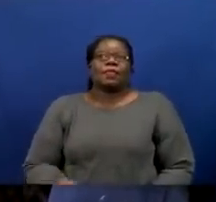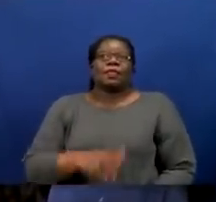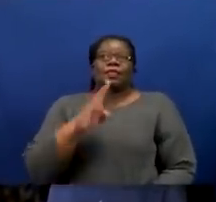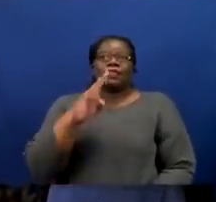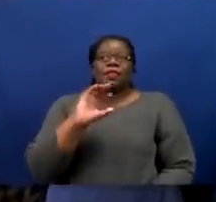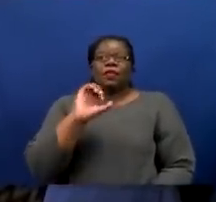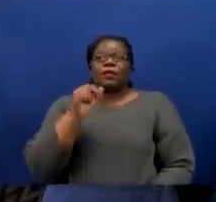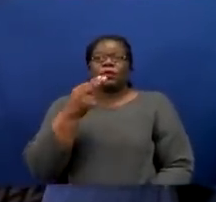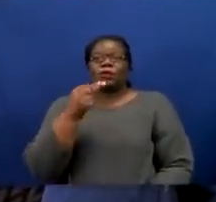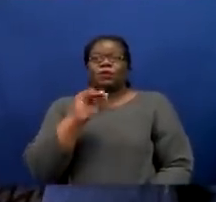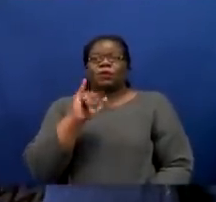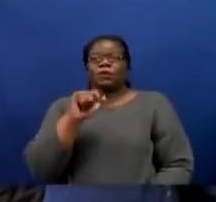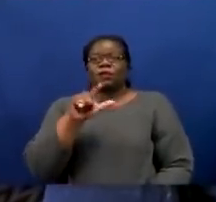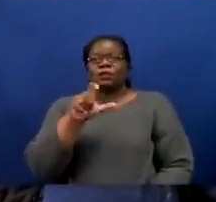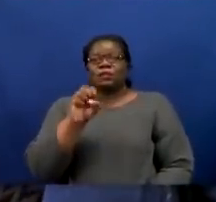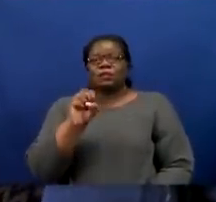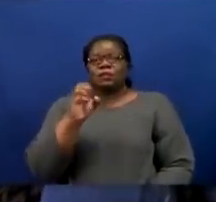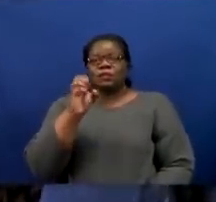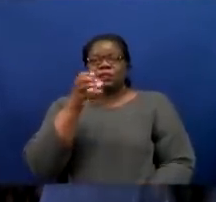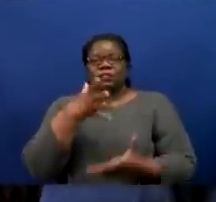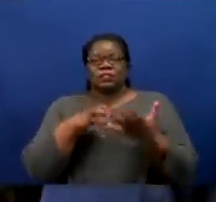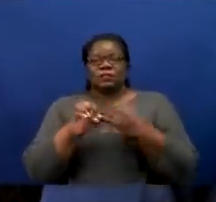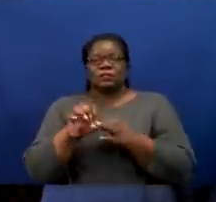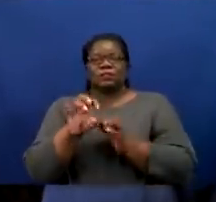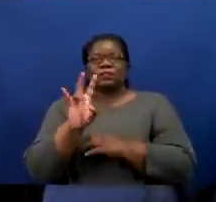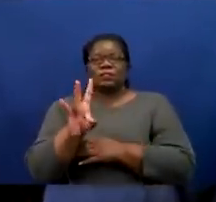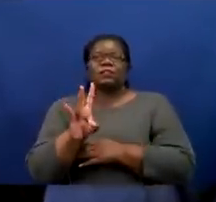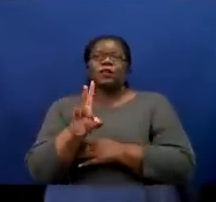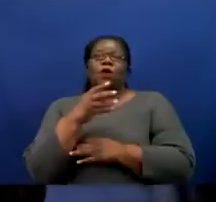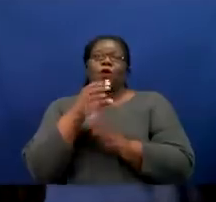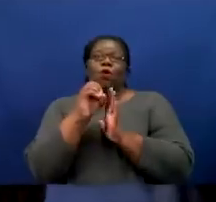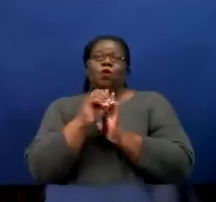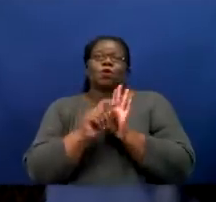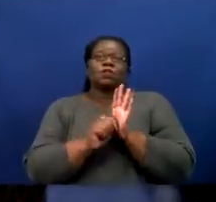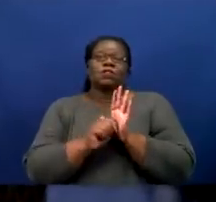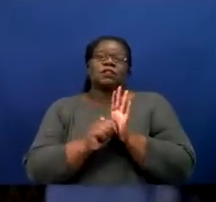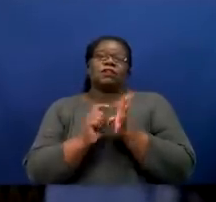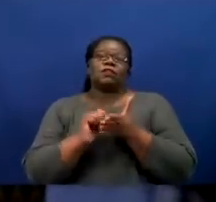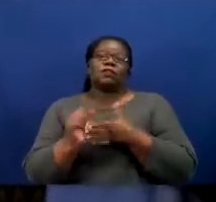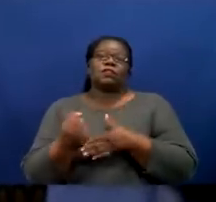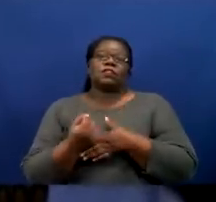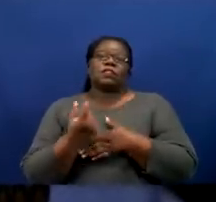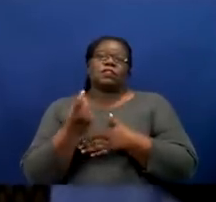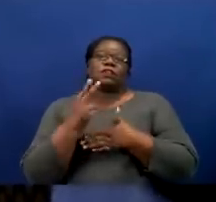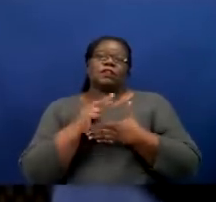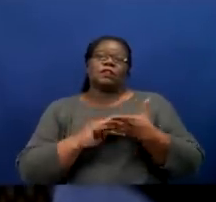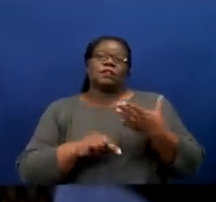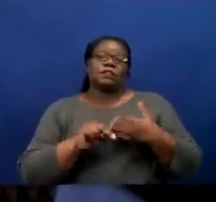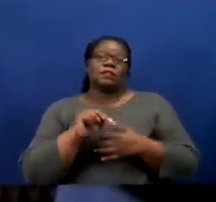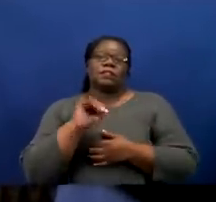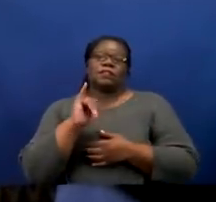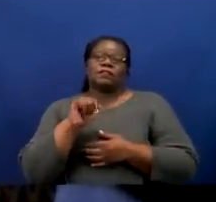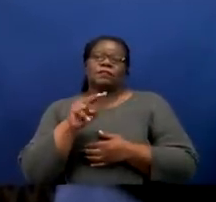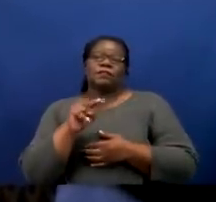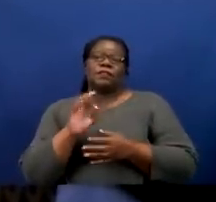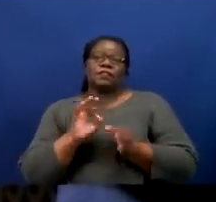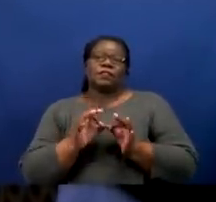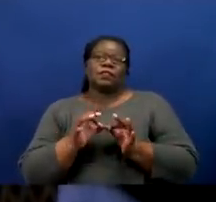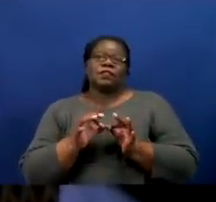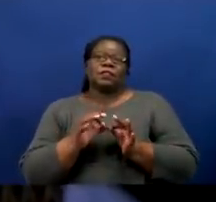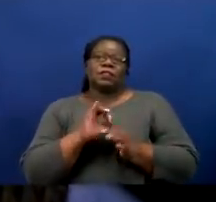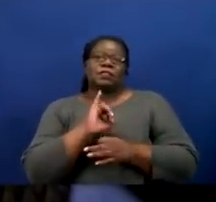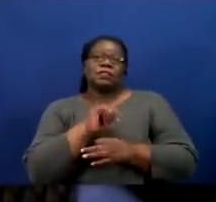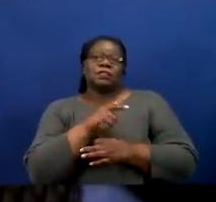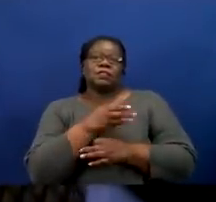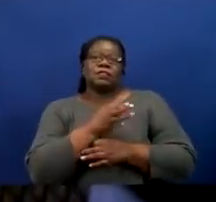chapter 7. Old Testament book of 2 Chronicles chapter 7 verse 11 reads like this from the New International Version. When